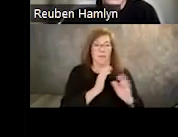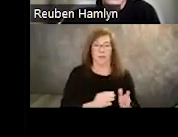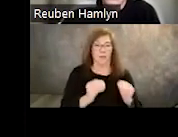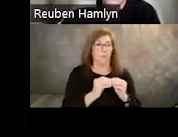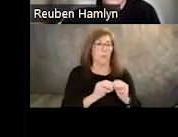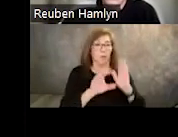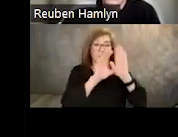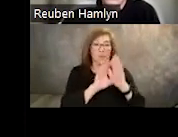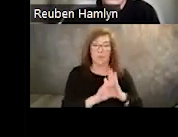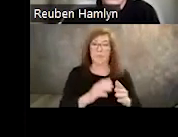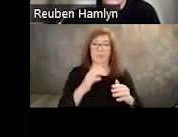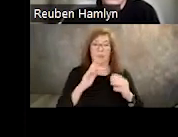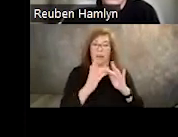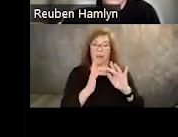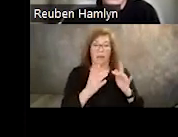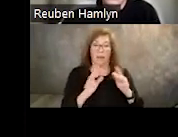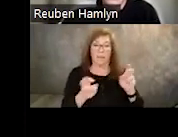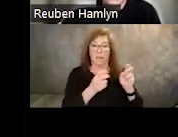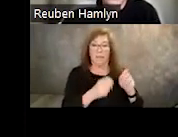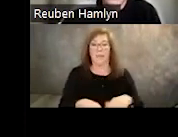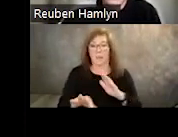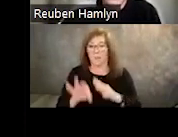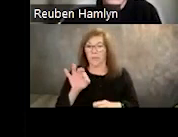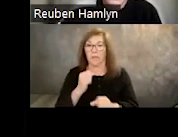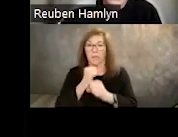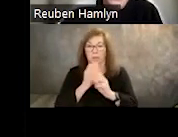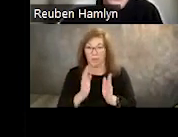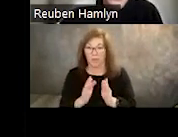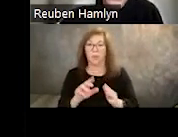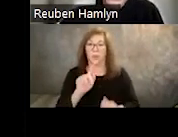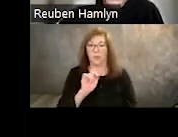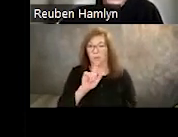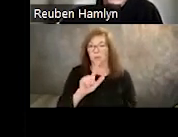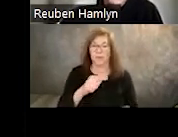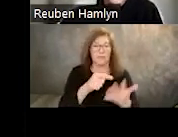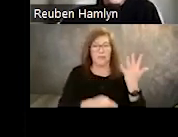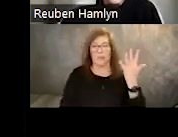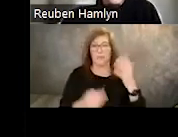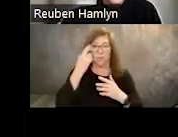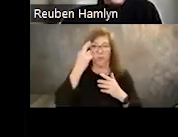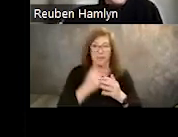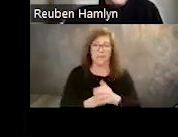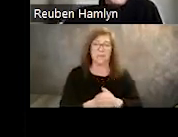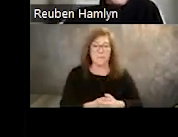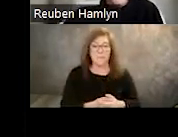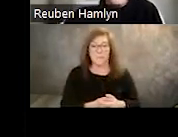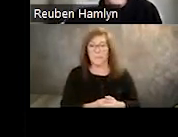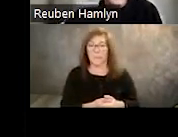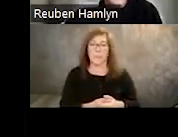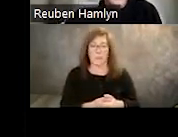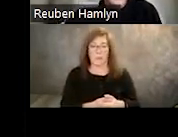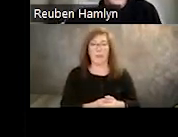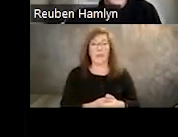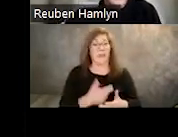images online that were picked up by the detector tool. So it could be a number of factors. So it was